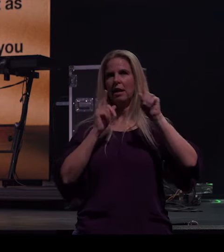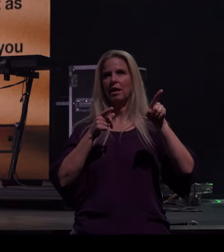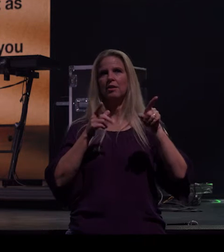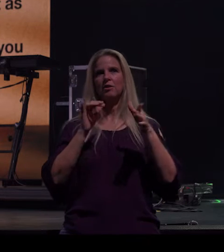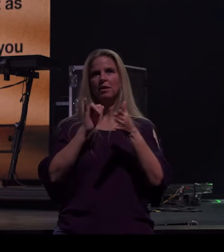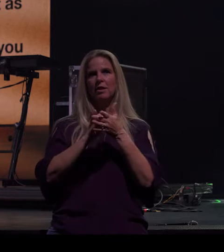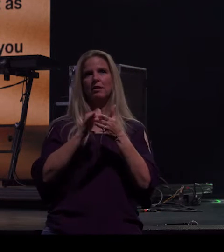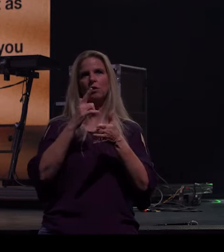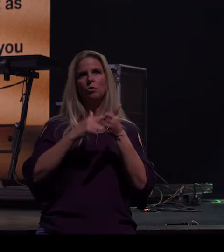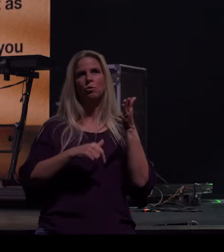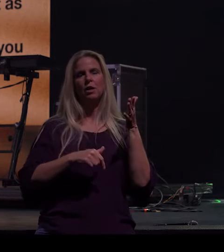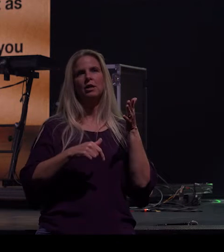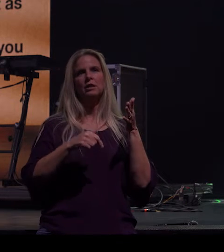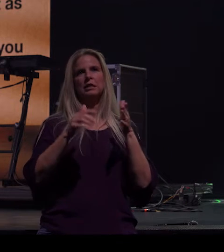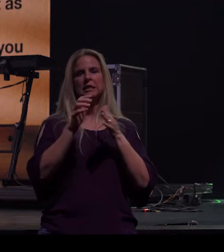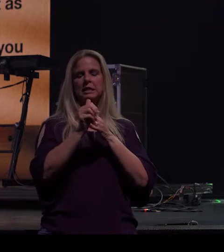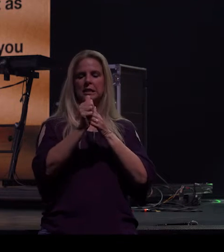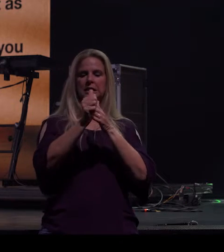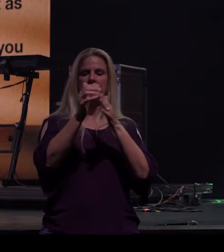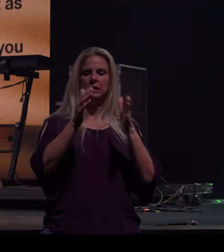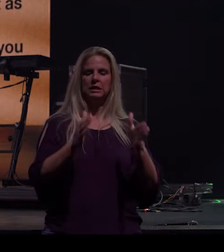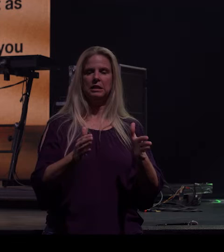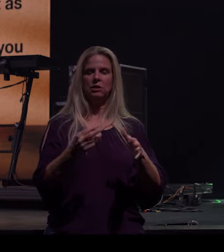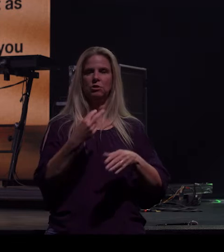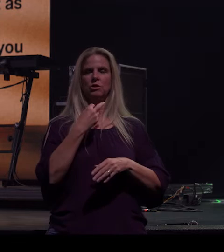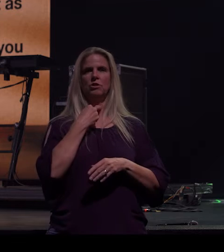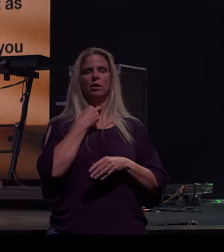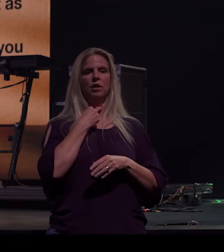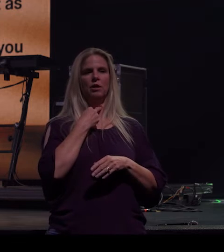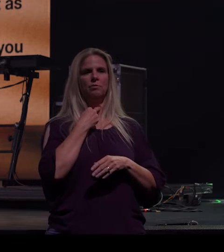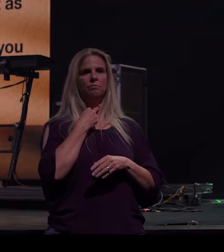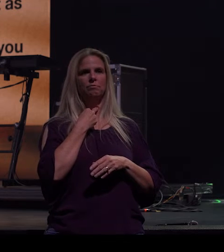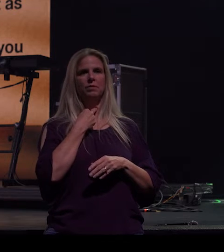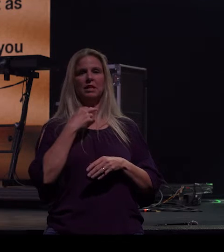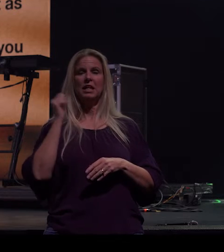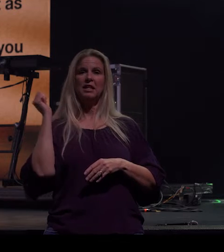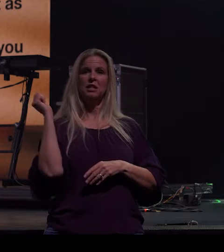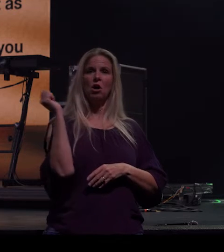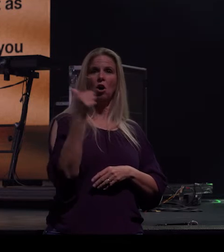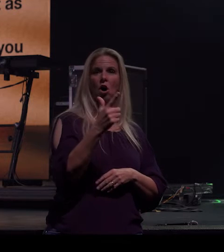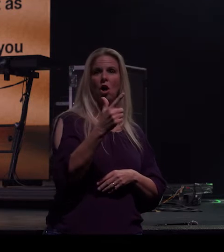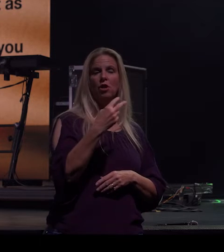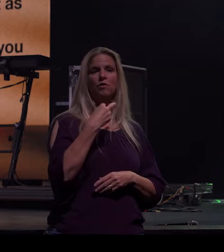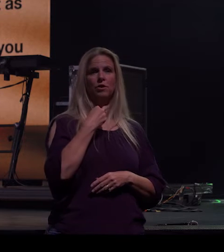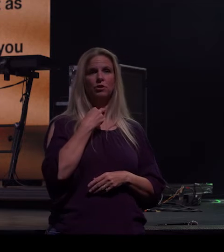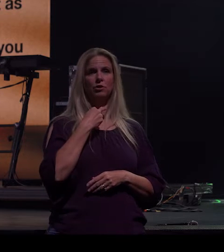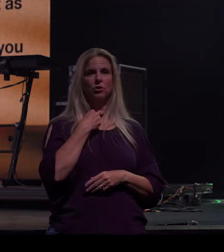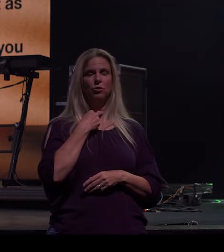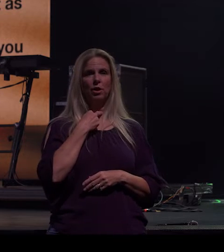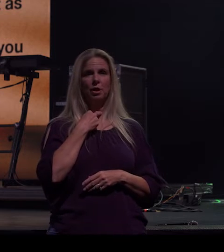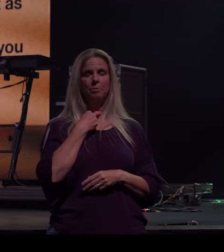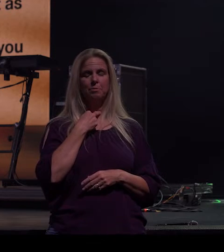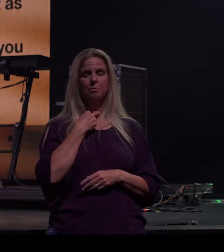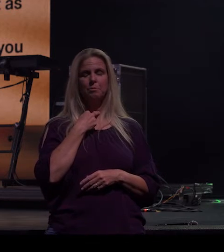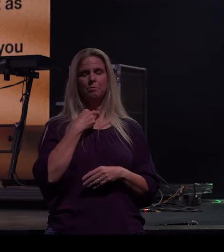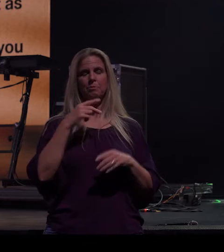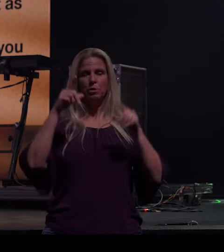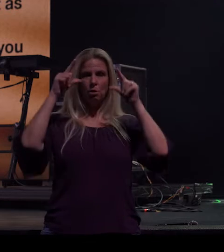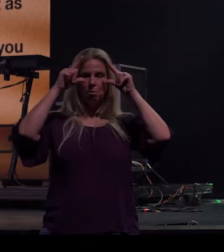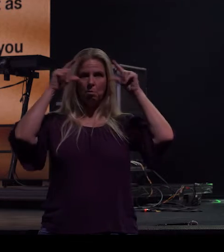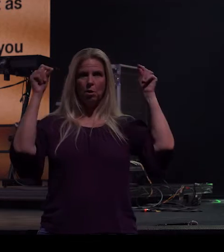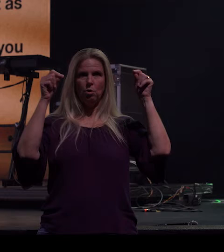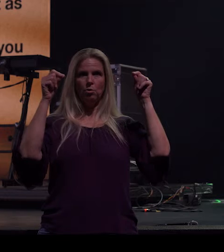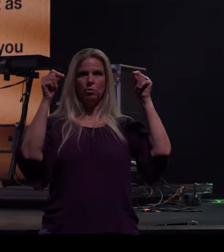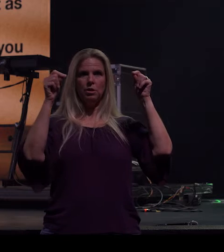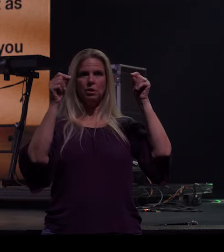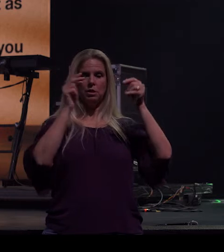would call the leader's trap. It's anyone's trap. We all fall into this. Just Moses, very honestly,